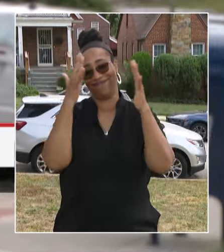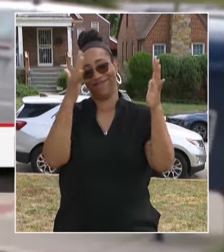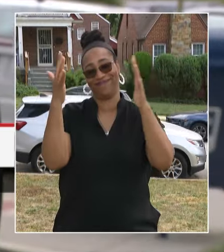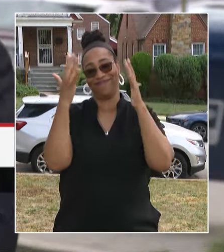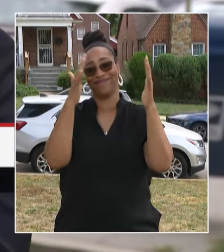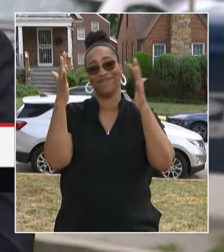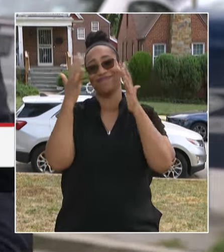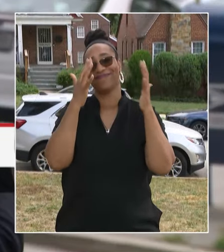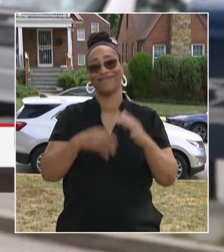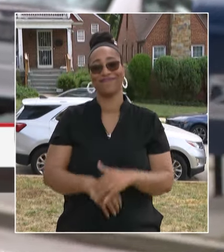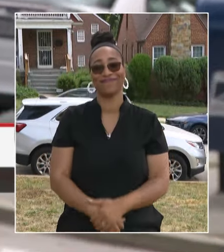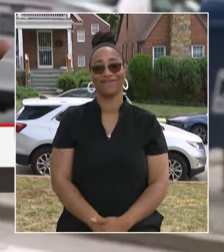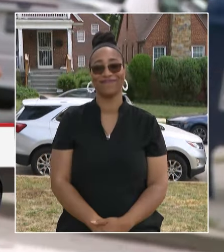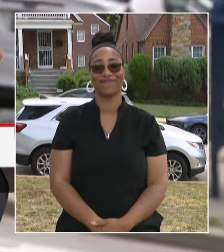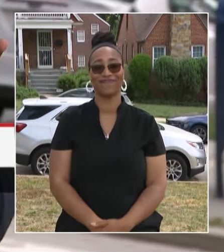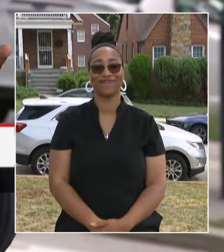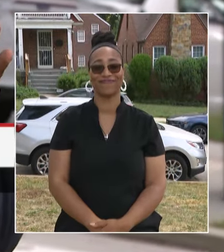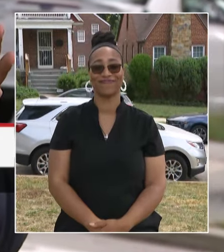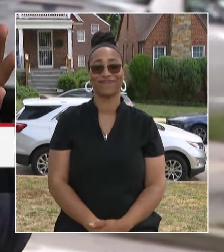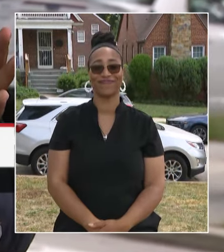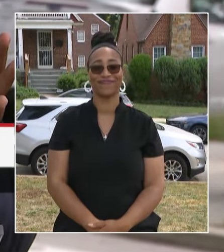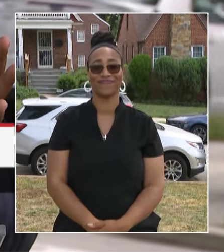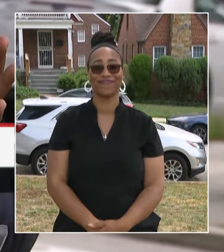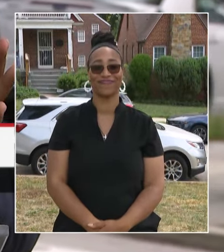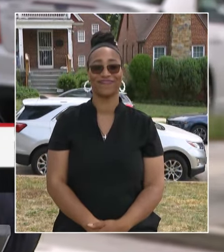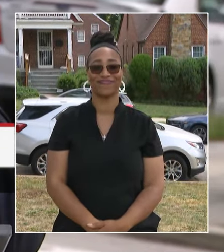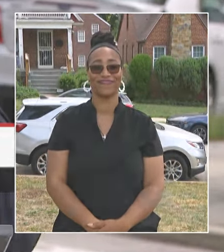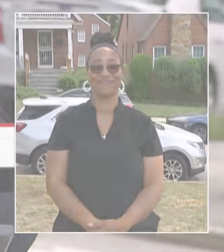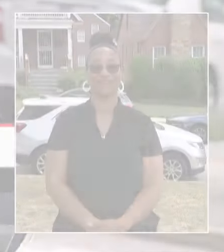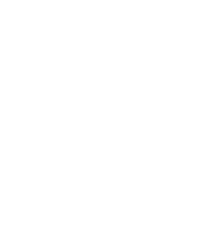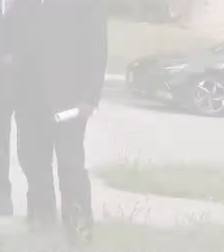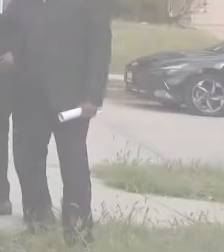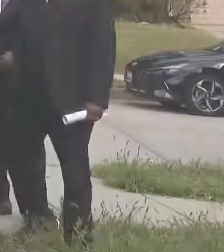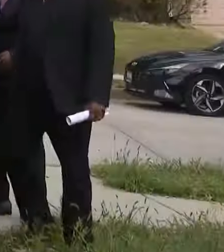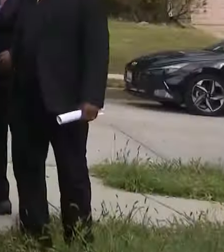Thank you. All right, now it's for the moment we've all been waiting